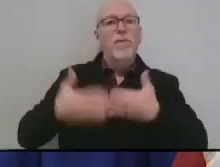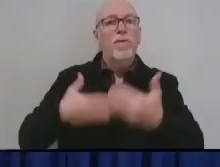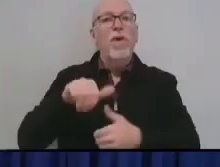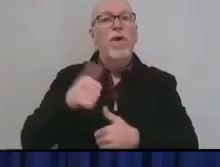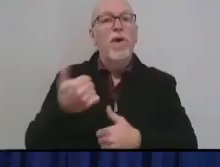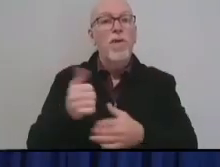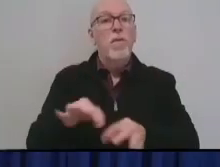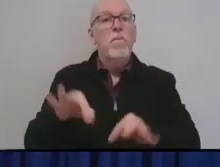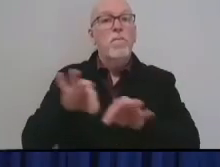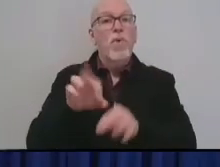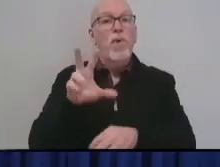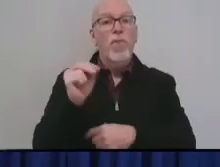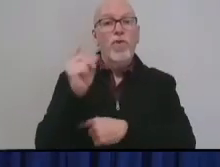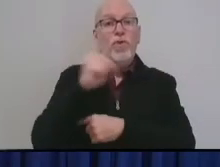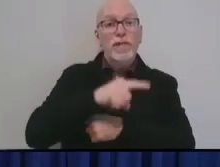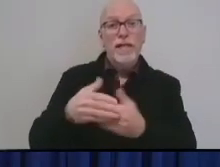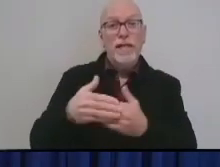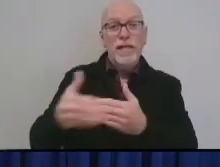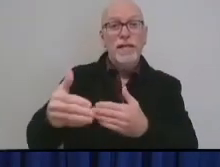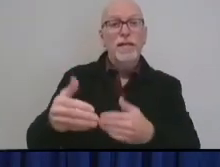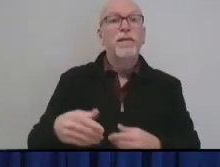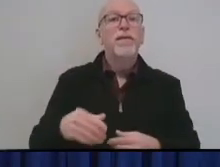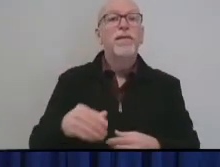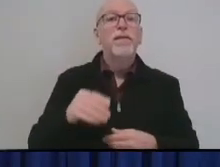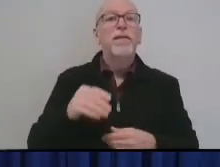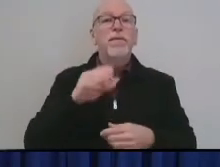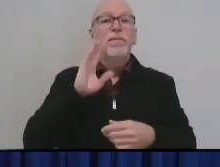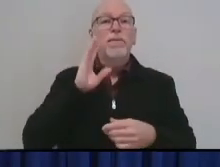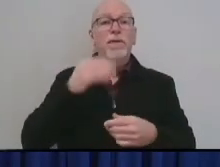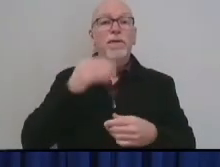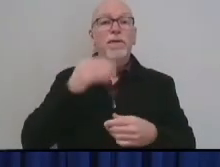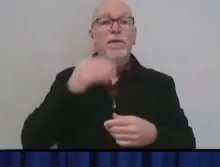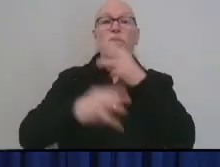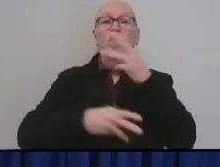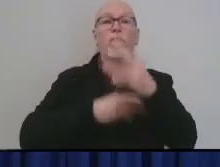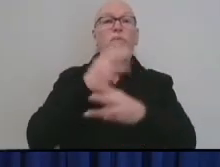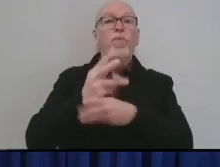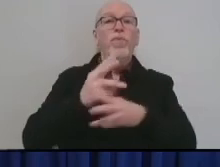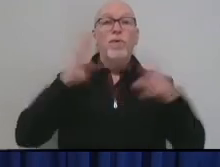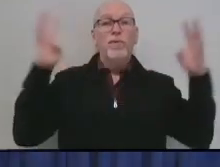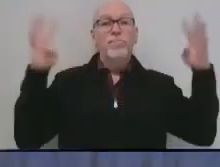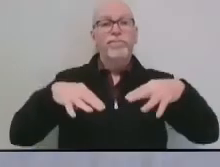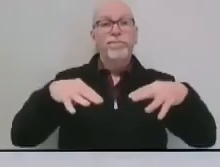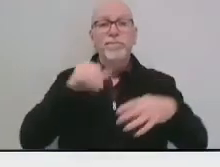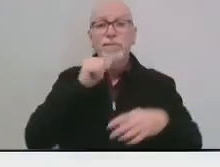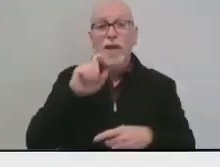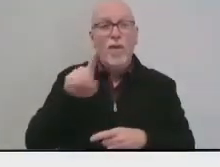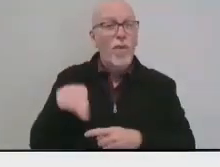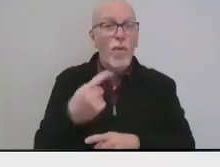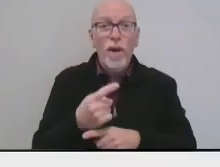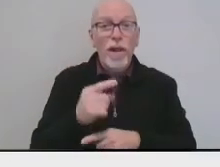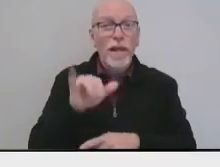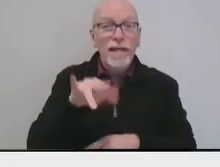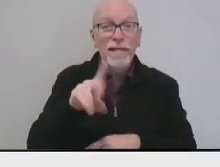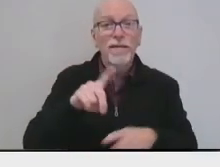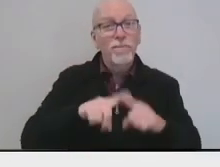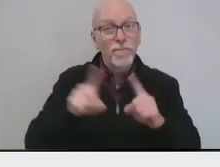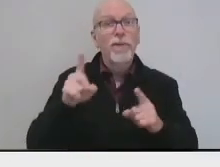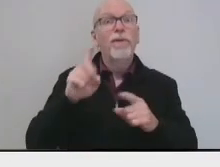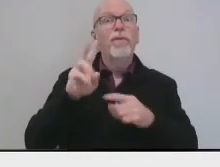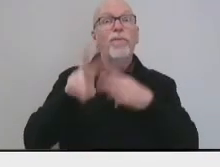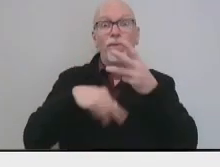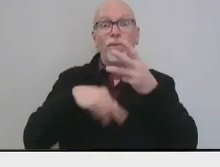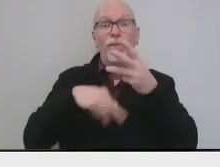we're going to have the eyes of the world, not just Hoosier eyes upon us, but we're going to have the eyes of the world as we go